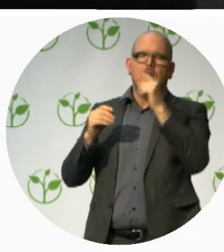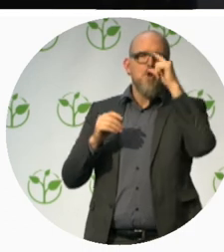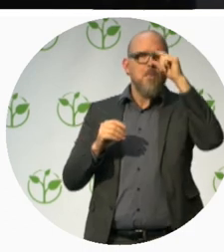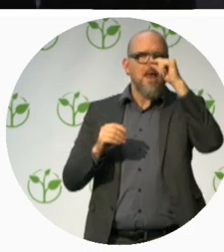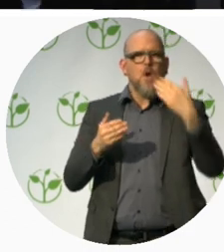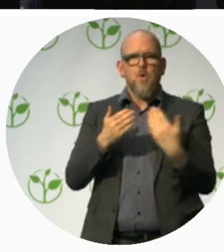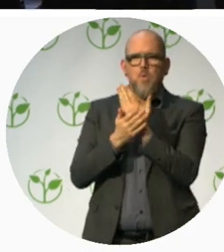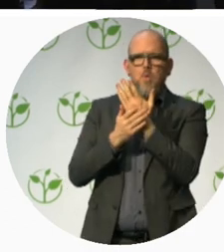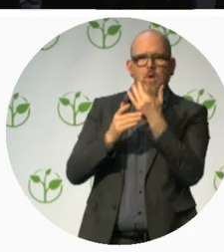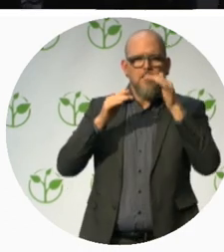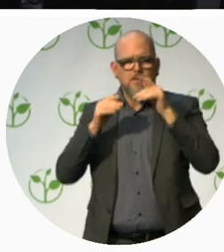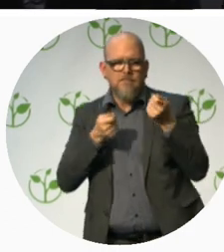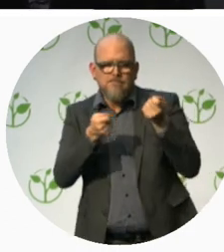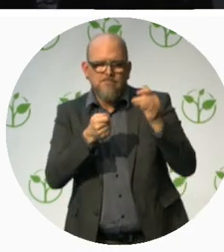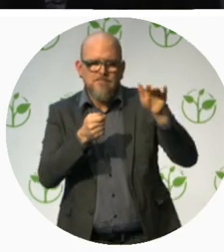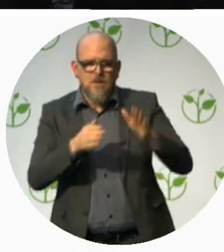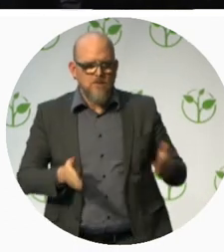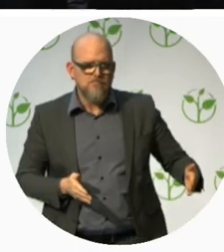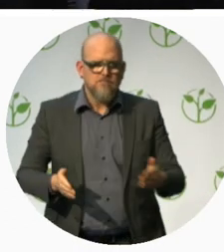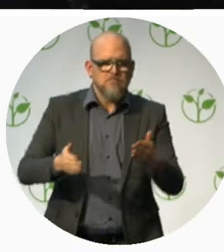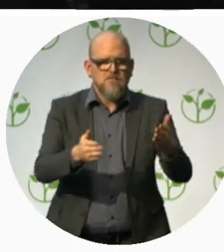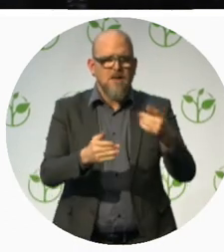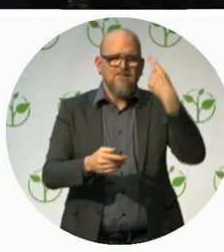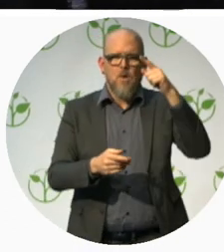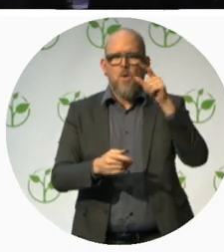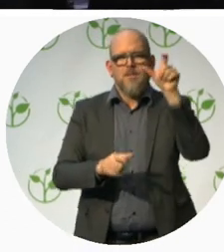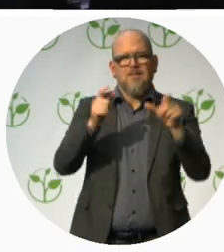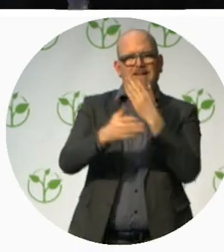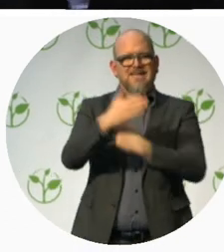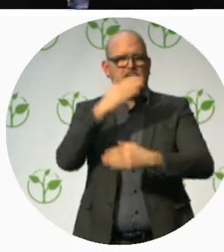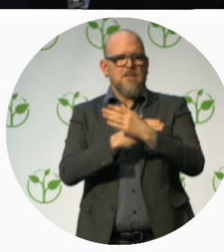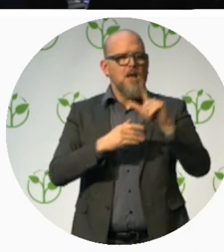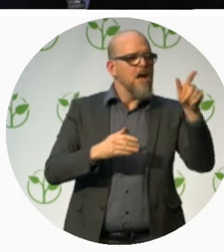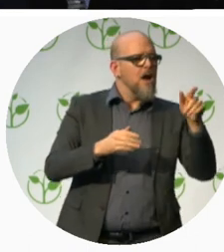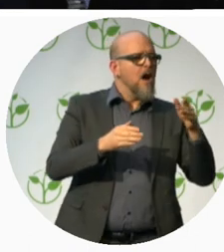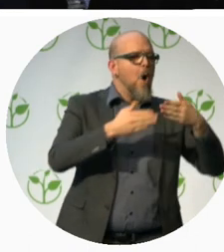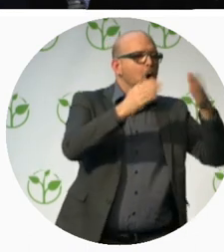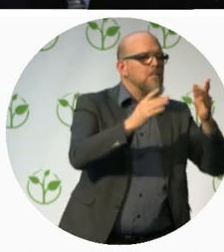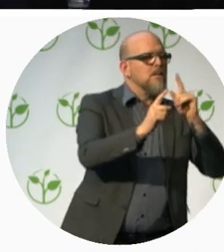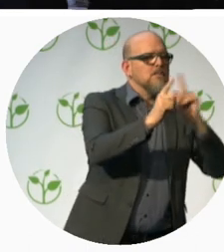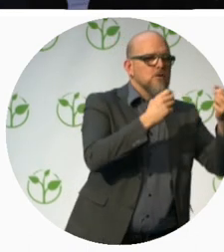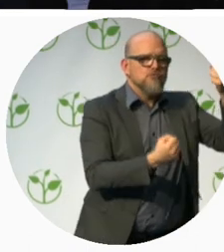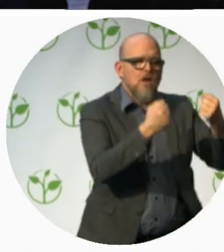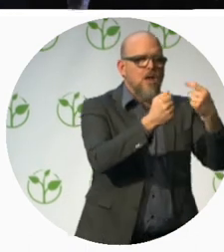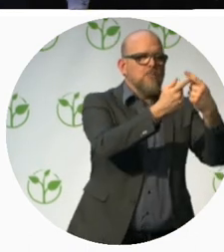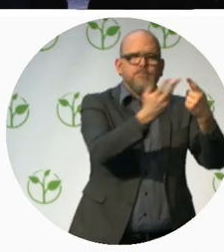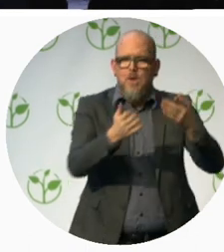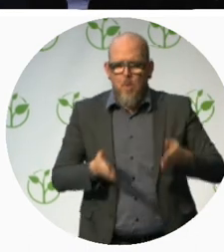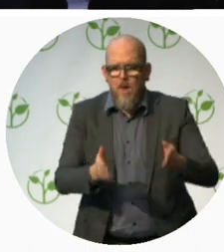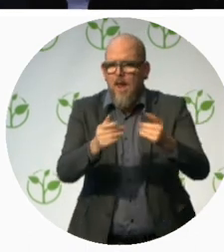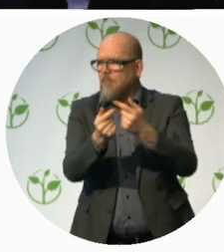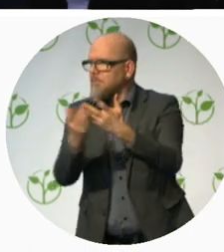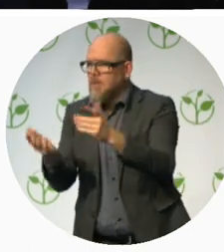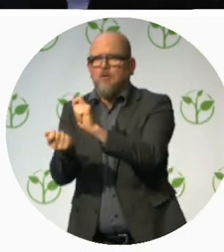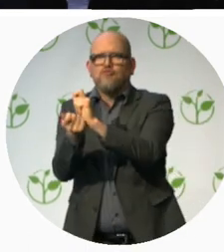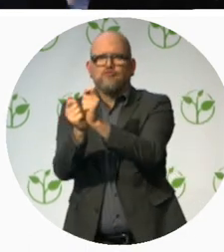develop their plans on how to improve universal accessibility. Using five strategic elements, Dubai is on track to